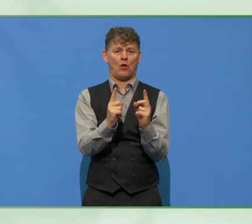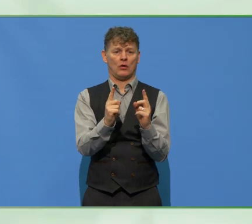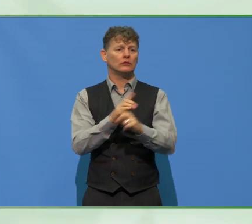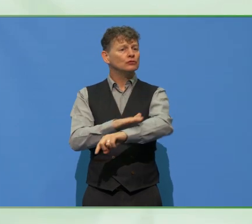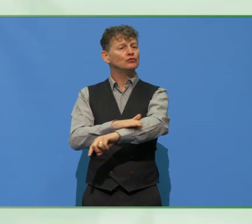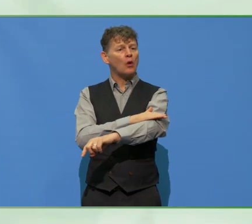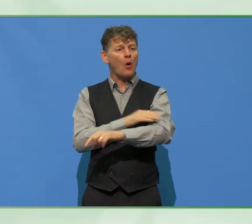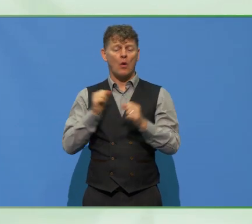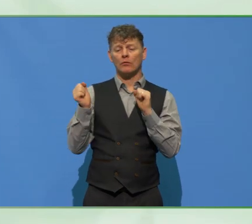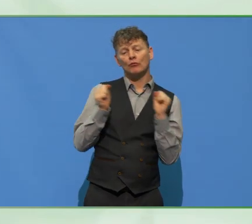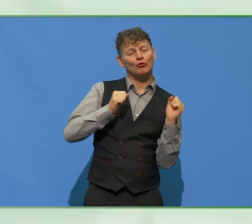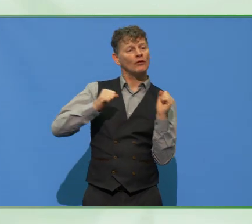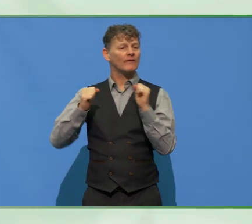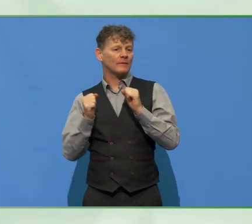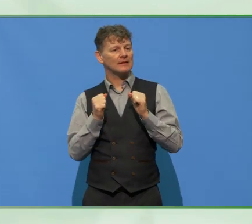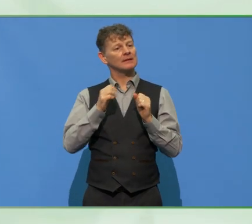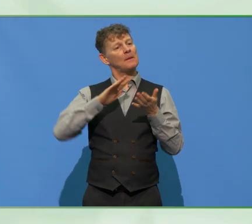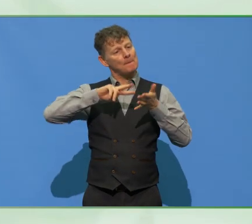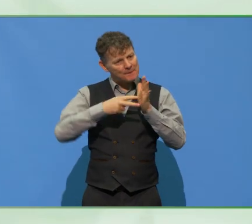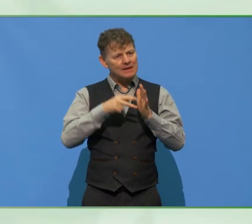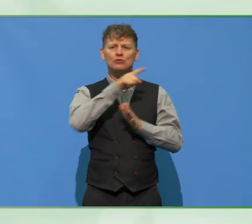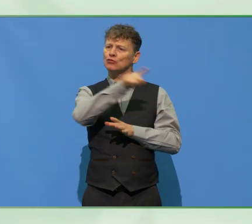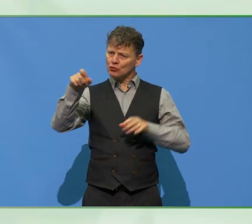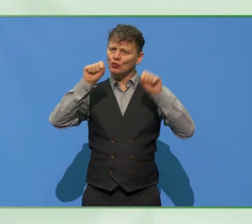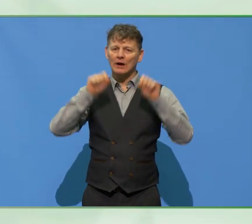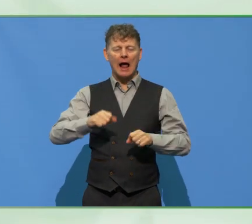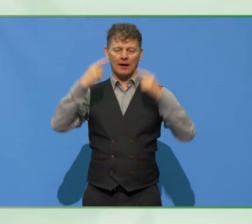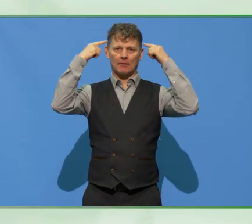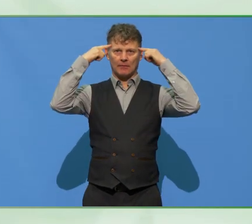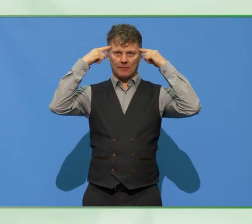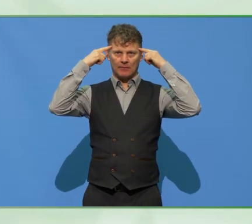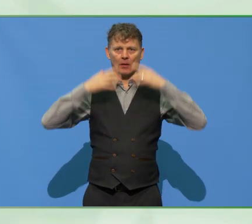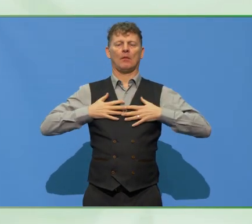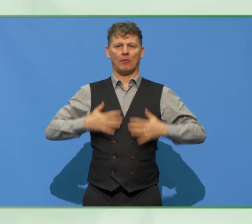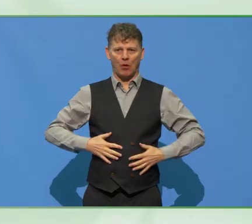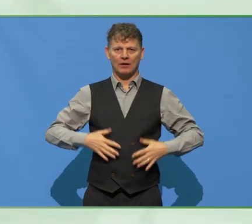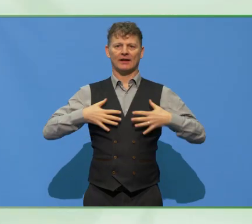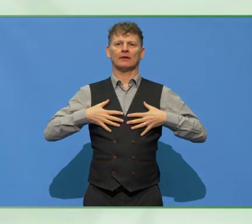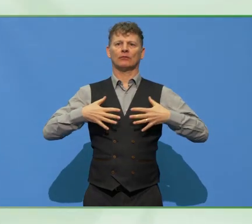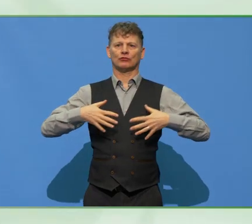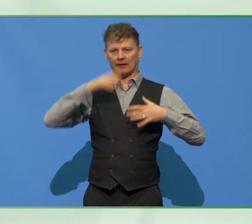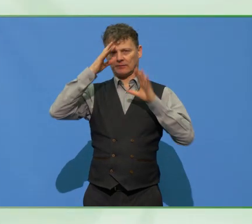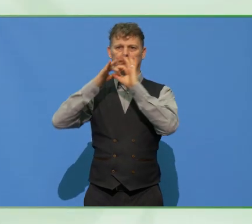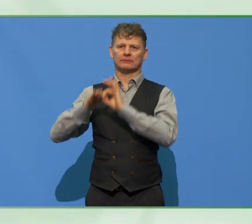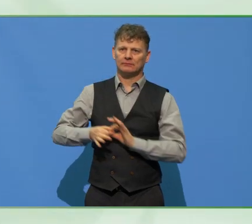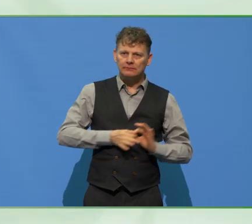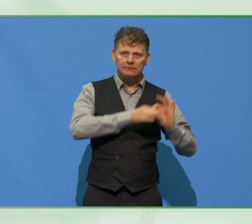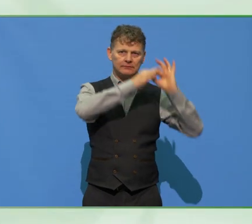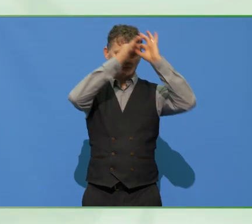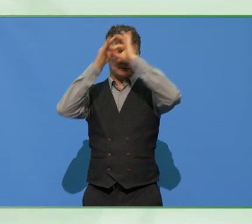be present in your body, to be present with your breath. I want you